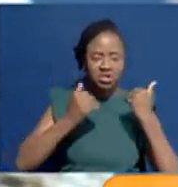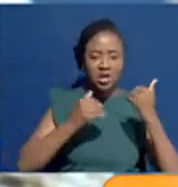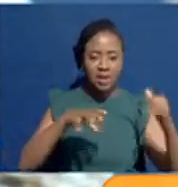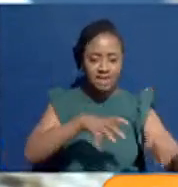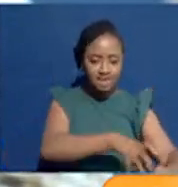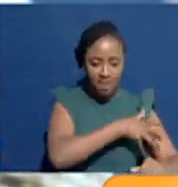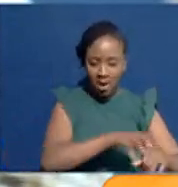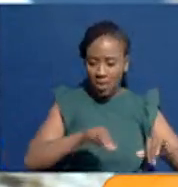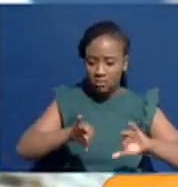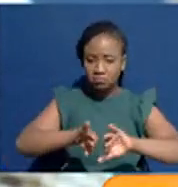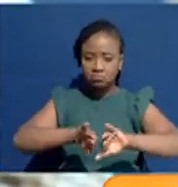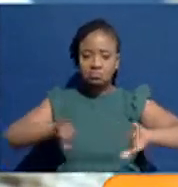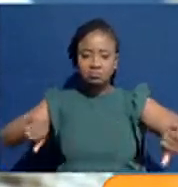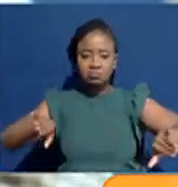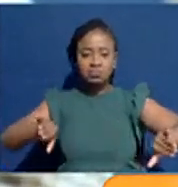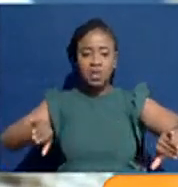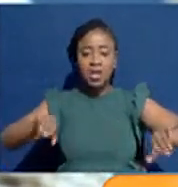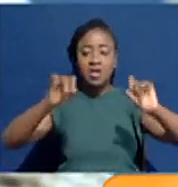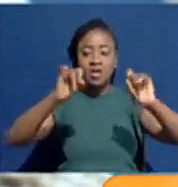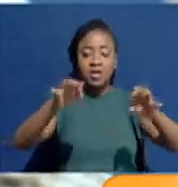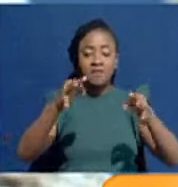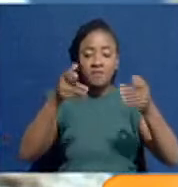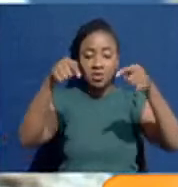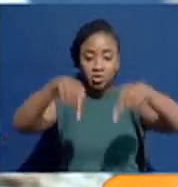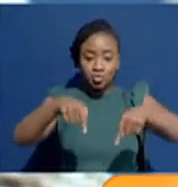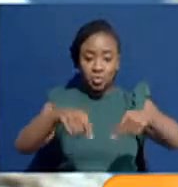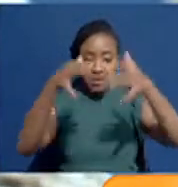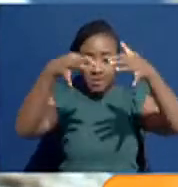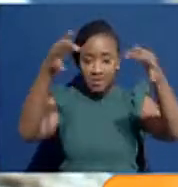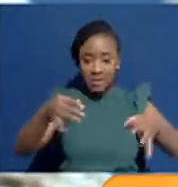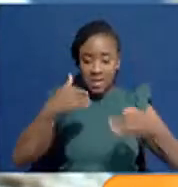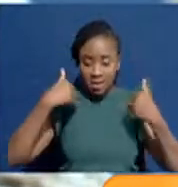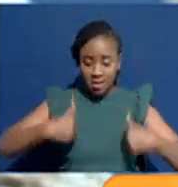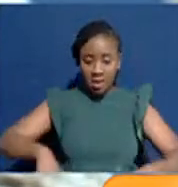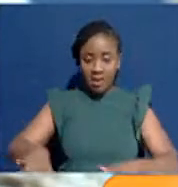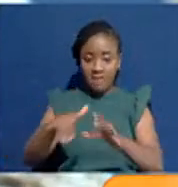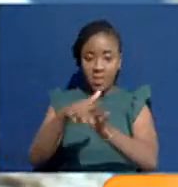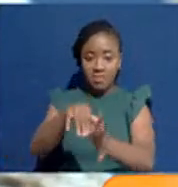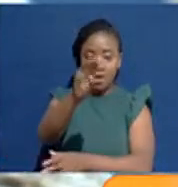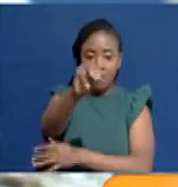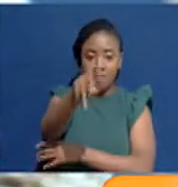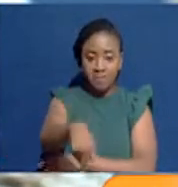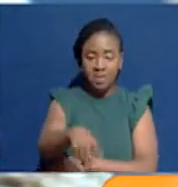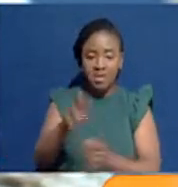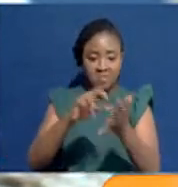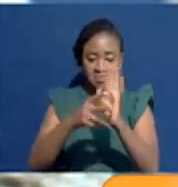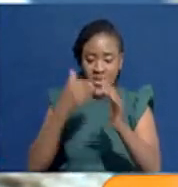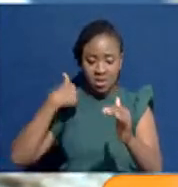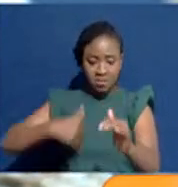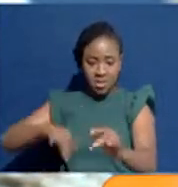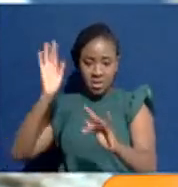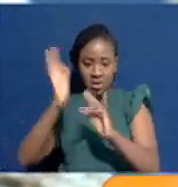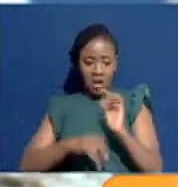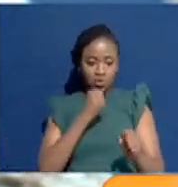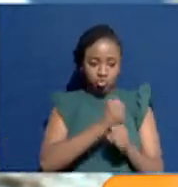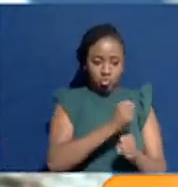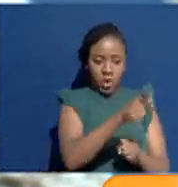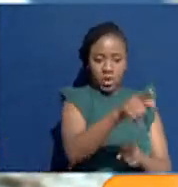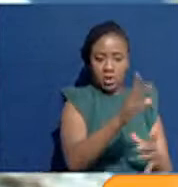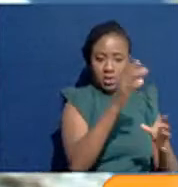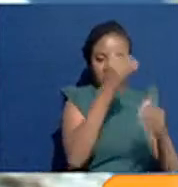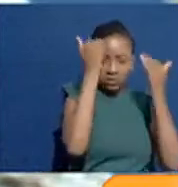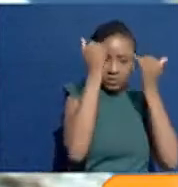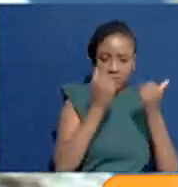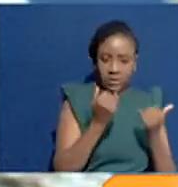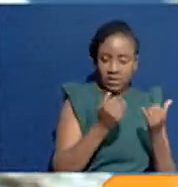entities. If you decide that today you are going to be a member of the National Assembly, you cannot then be a president or a judge. One of the